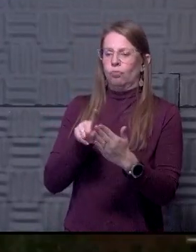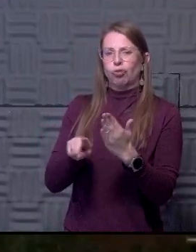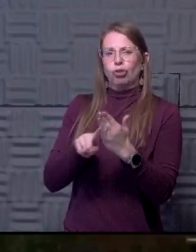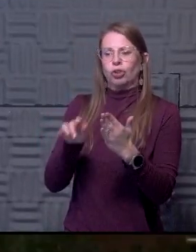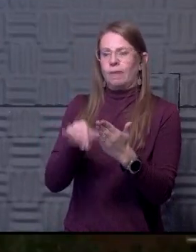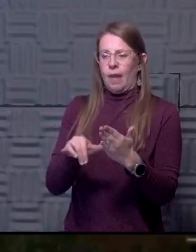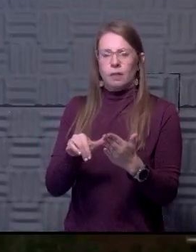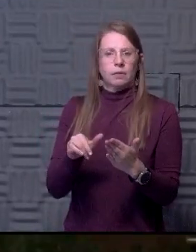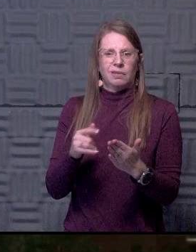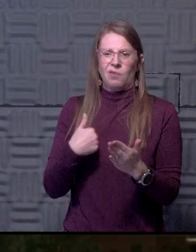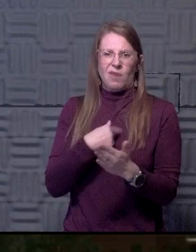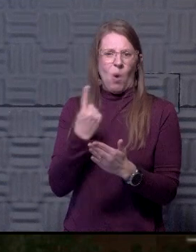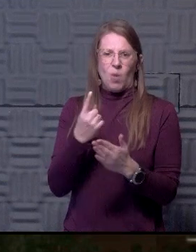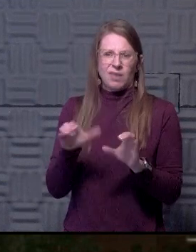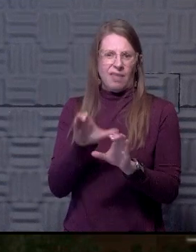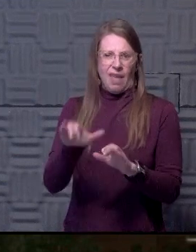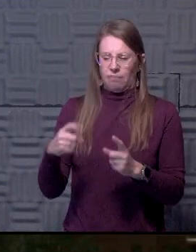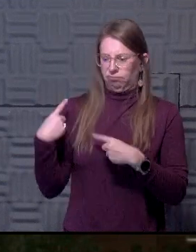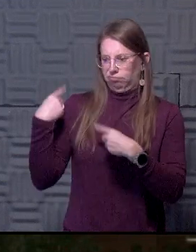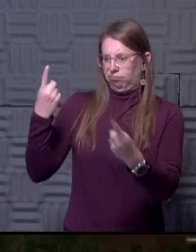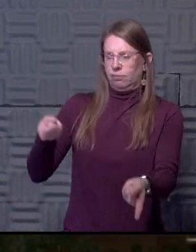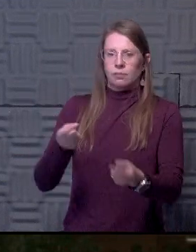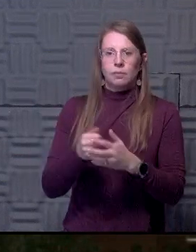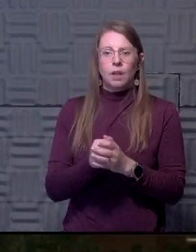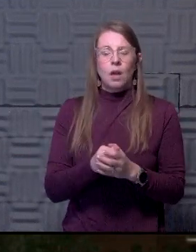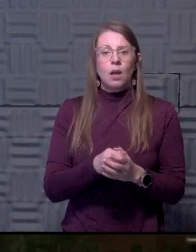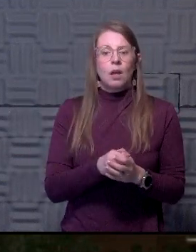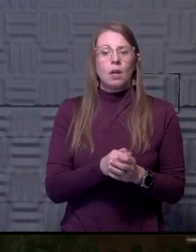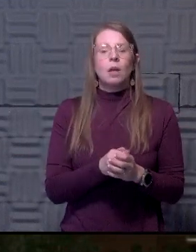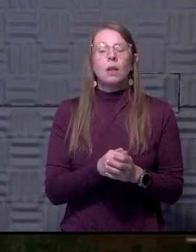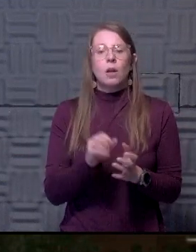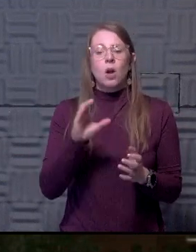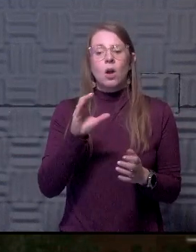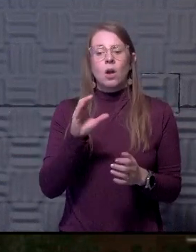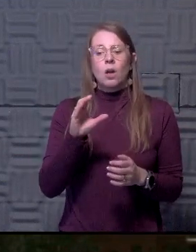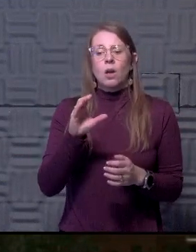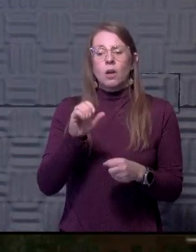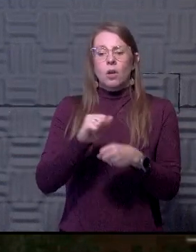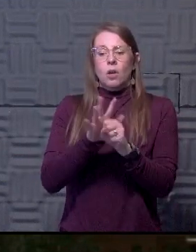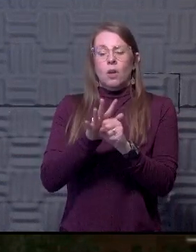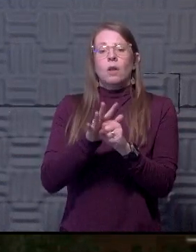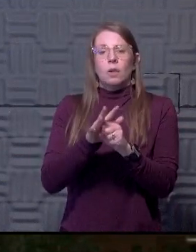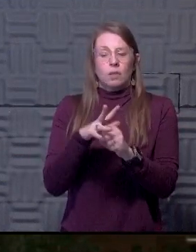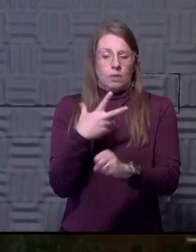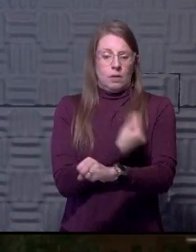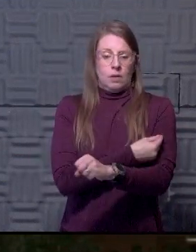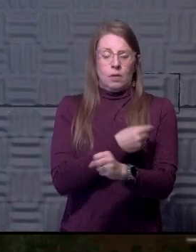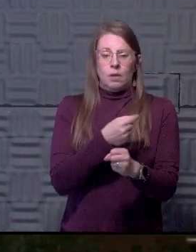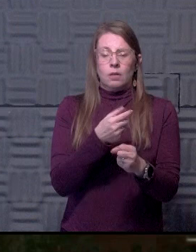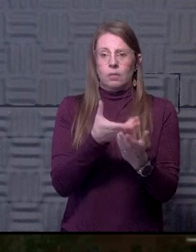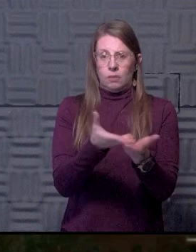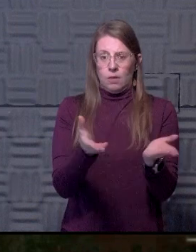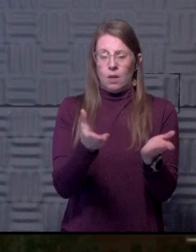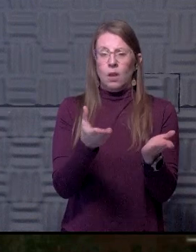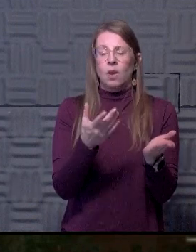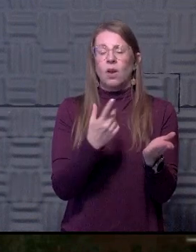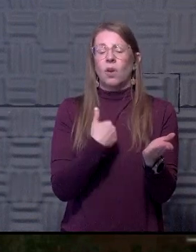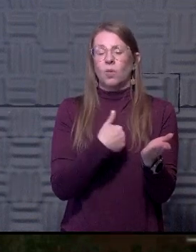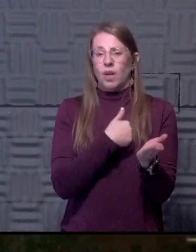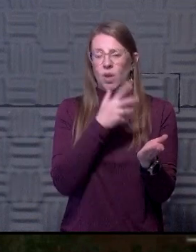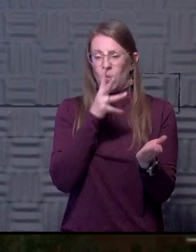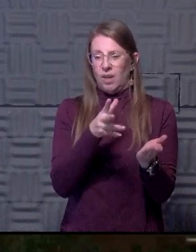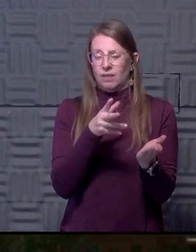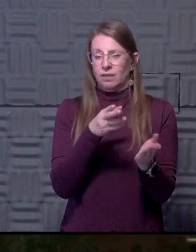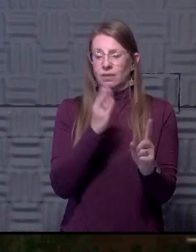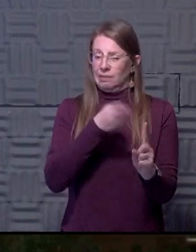that we've always done in the vaccine world. For example, when the rotavirus vaccines came out, at first we would tell you only to stick to the same product and not to